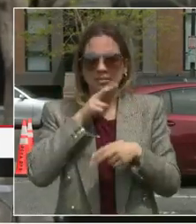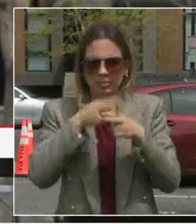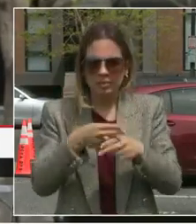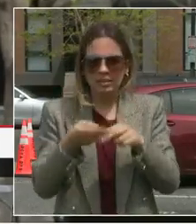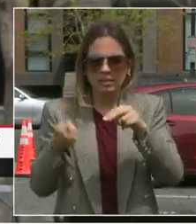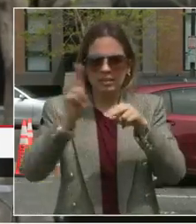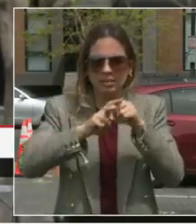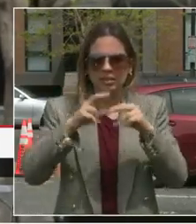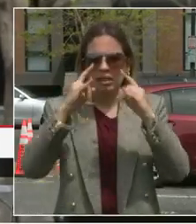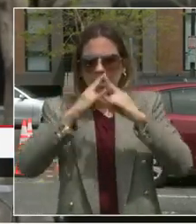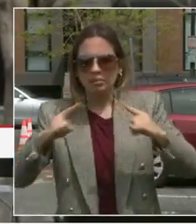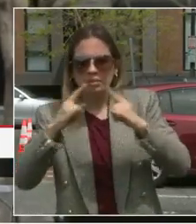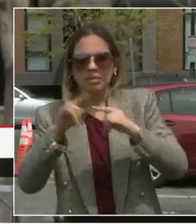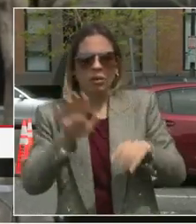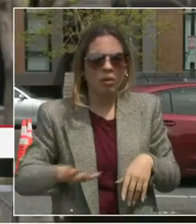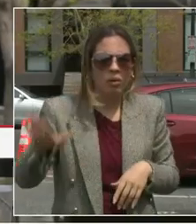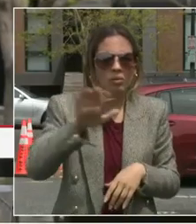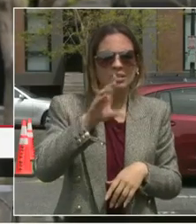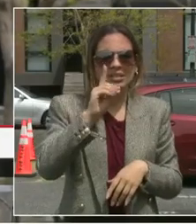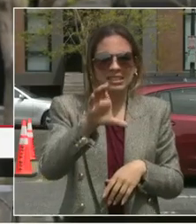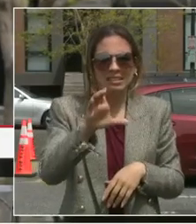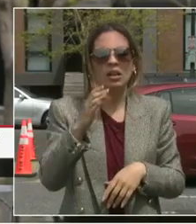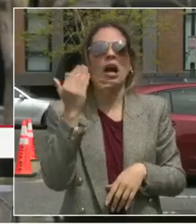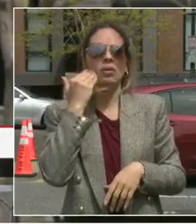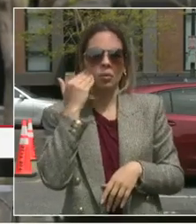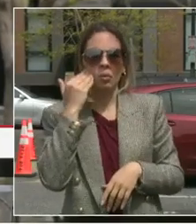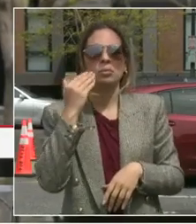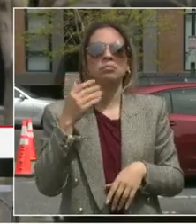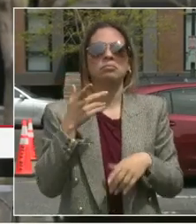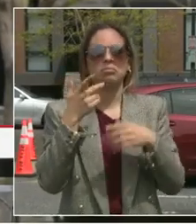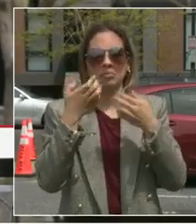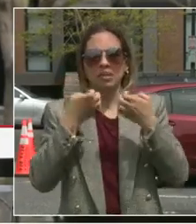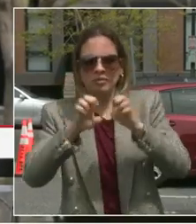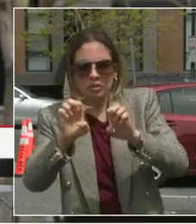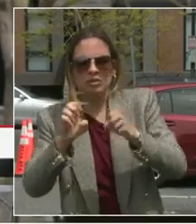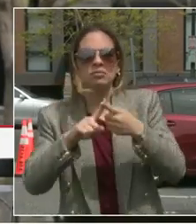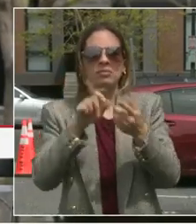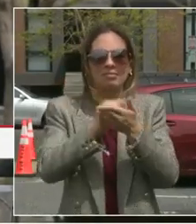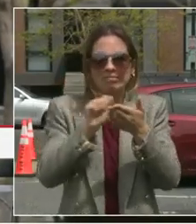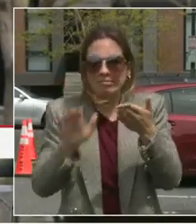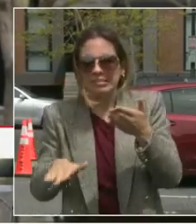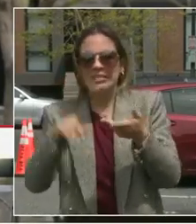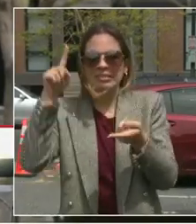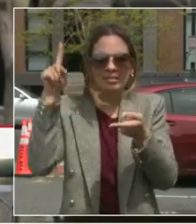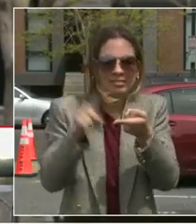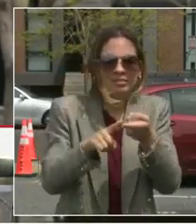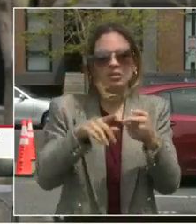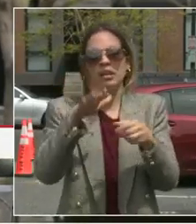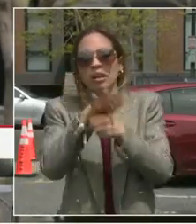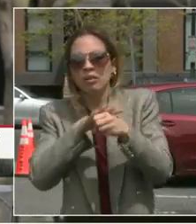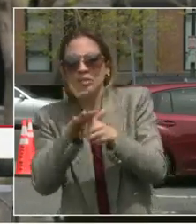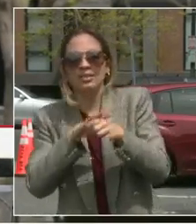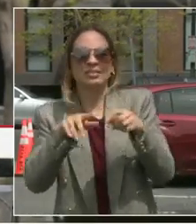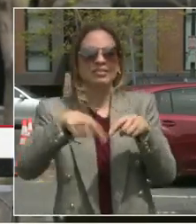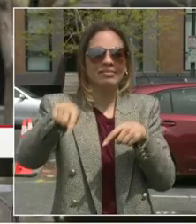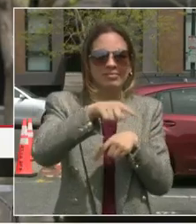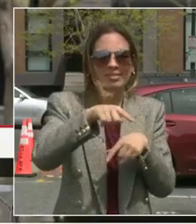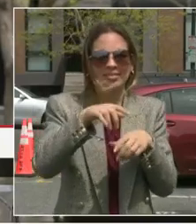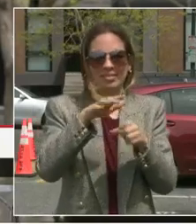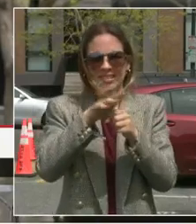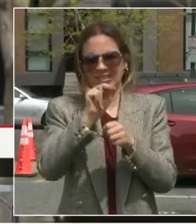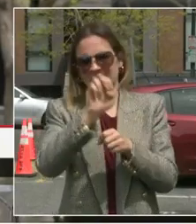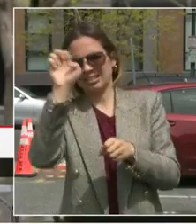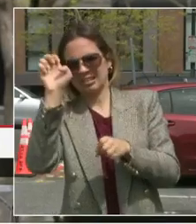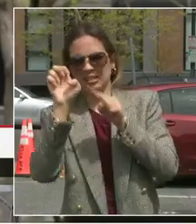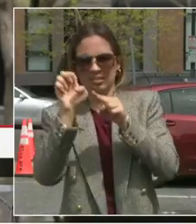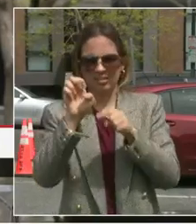around the city, and I know there's been some efforts to remove some of them from different areas of the city and Northeast especially. But the fact that there's still a